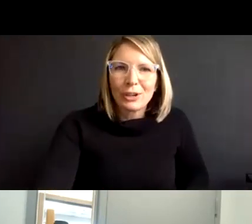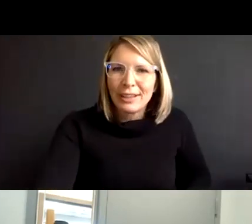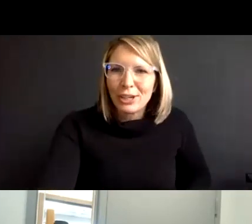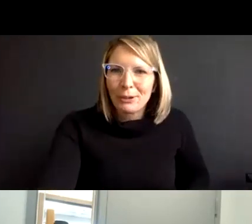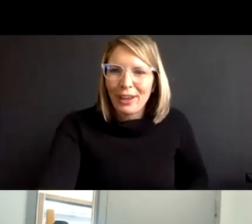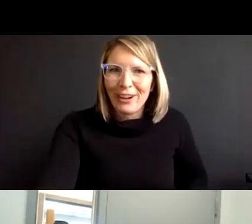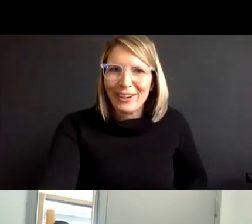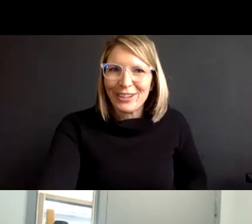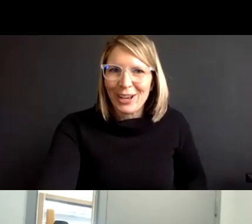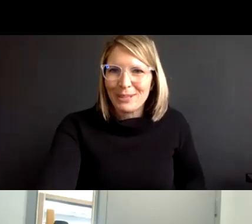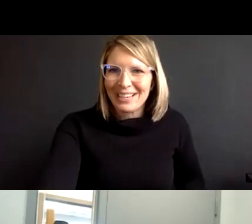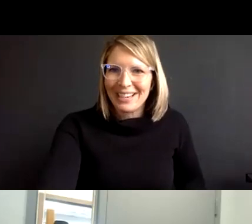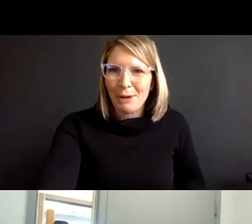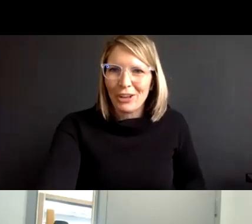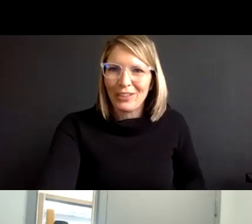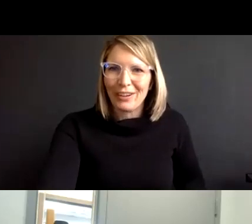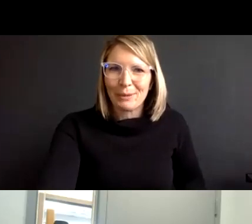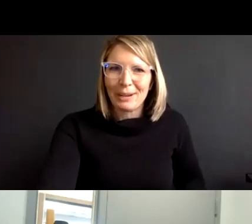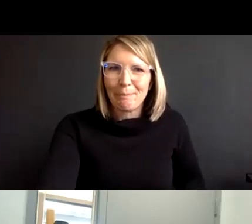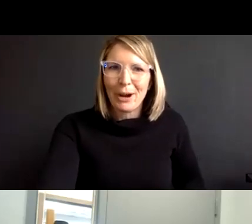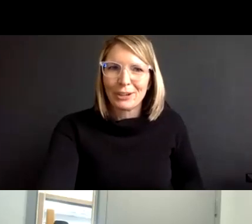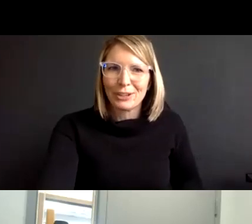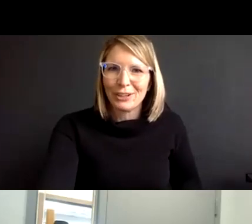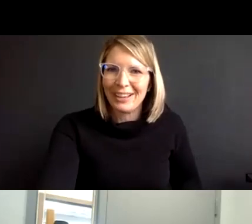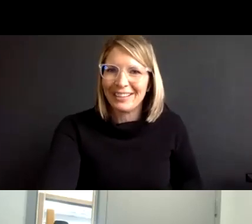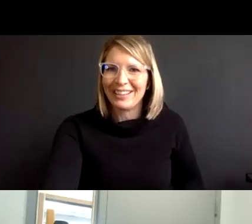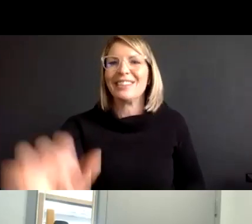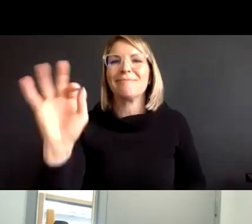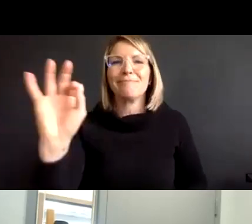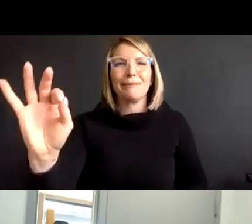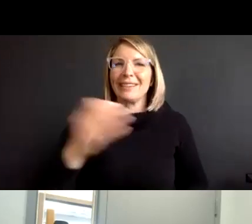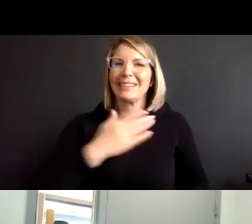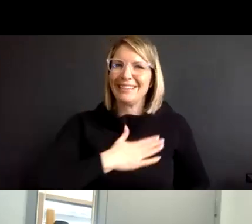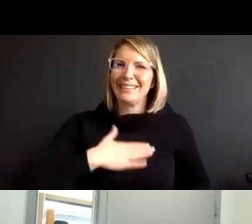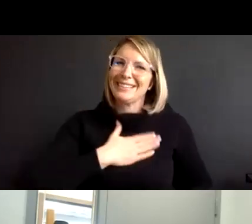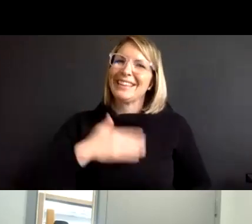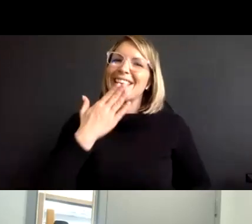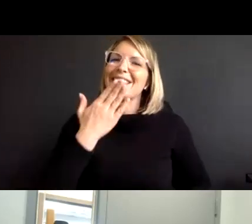Just sorry, the interpreter's having a hard time seeing Miles there. I'm getting partial signs.